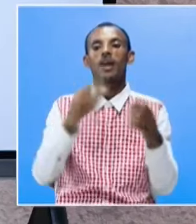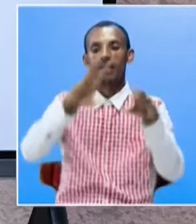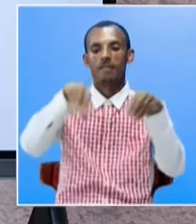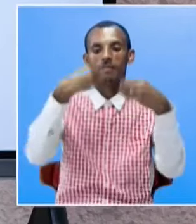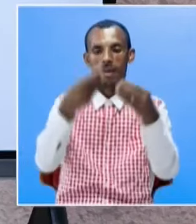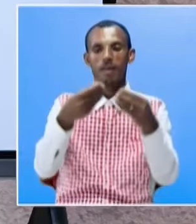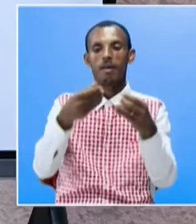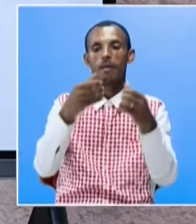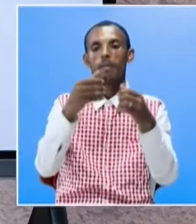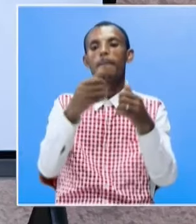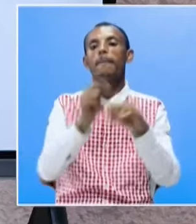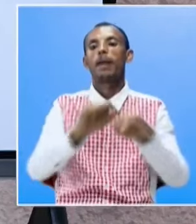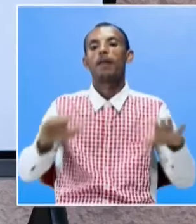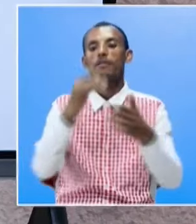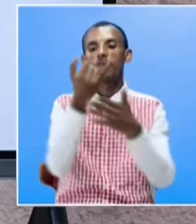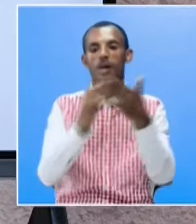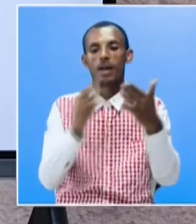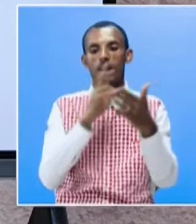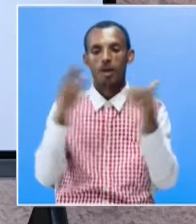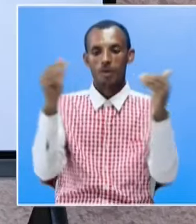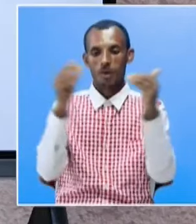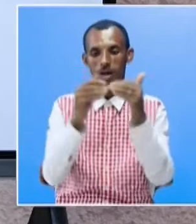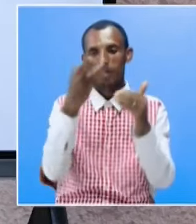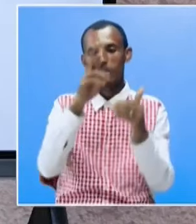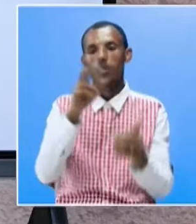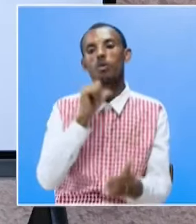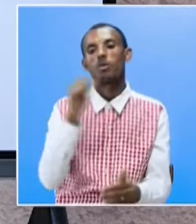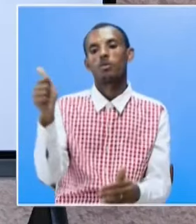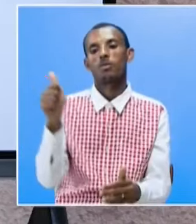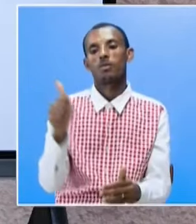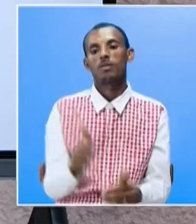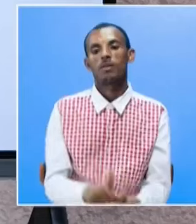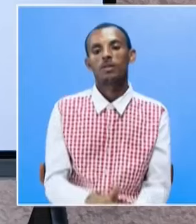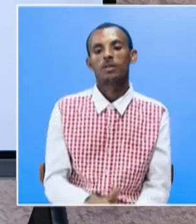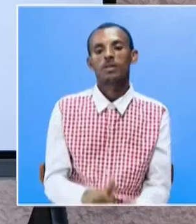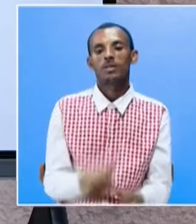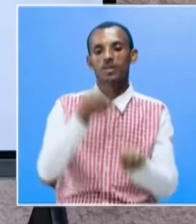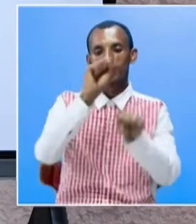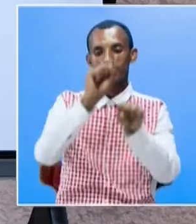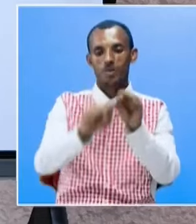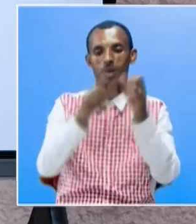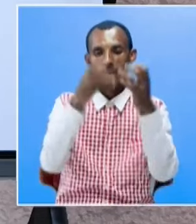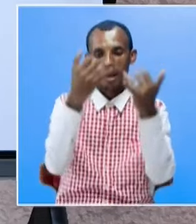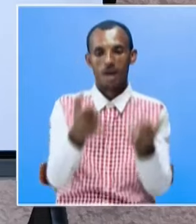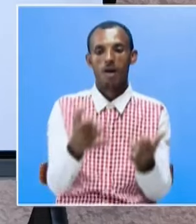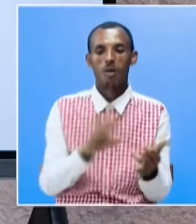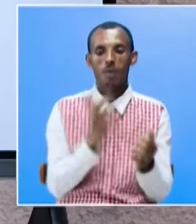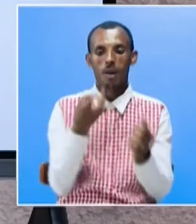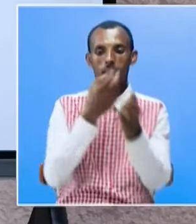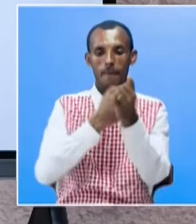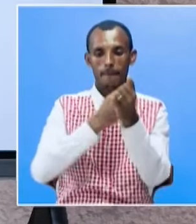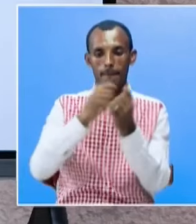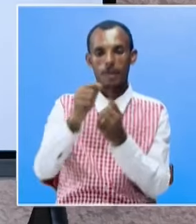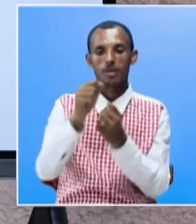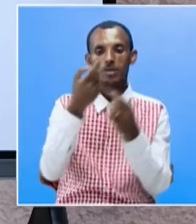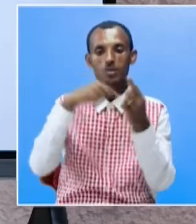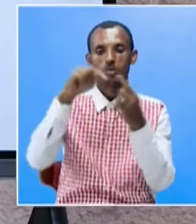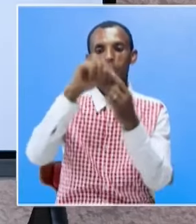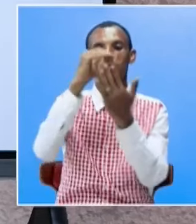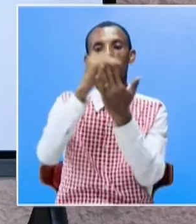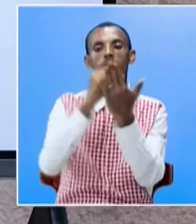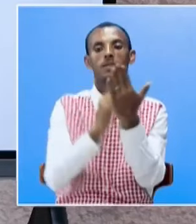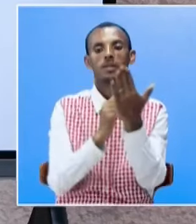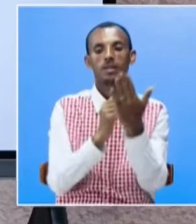plane figures are congruent or not. So now we'll proceed to the lesson.